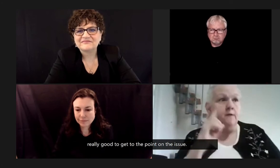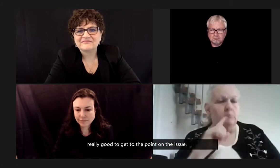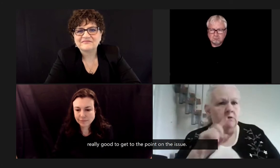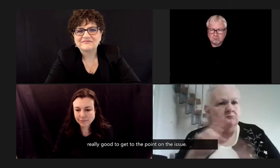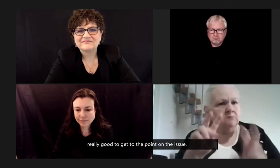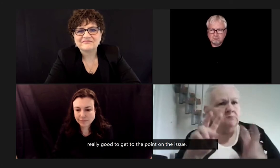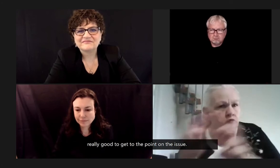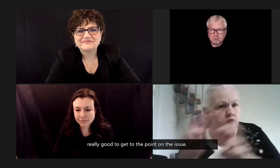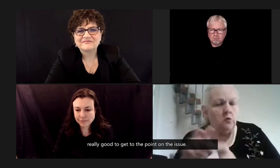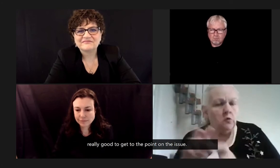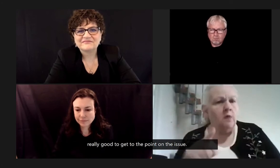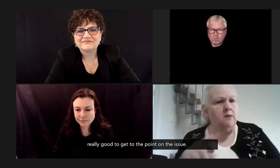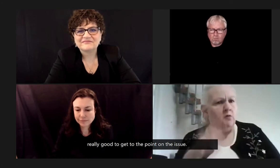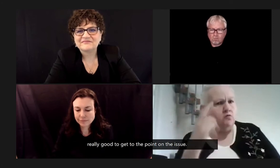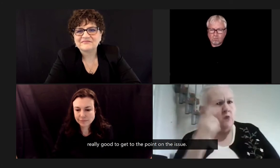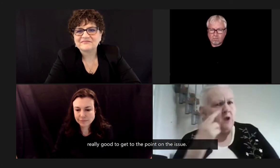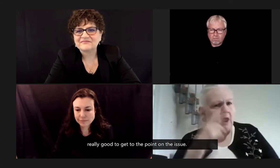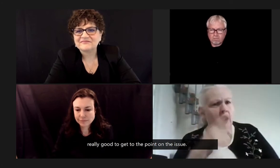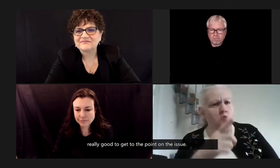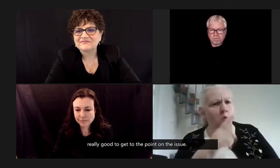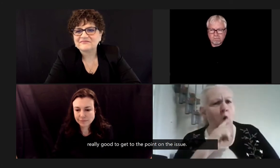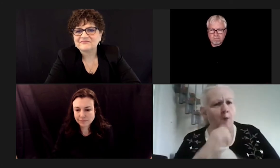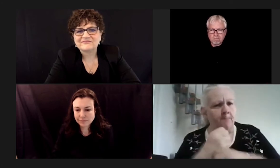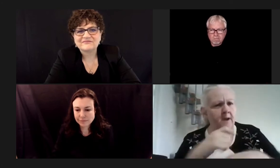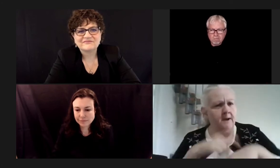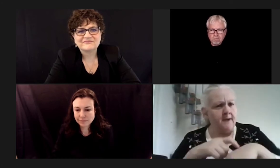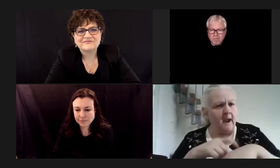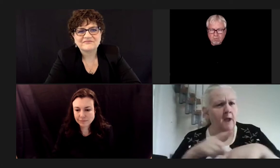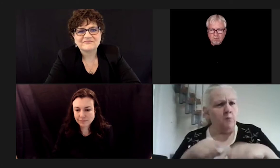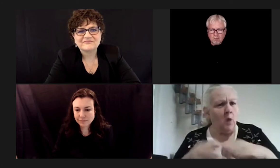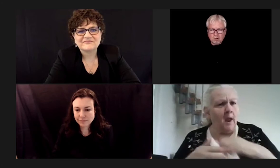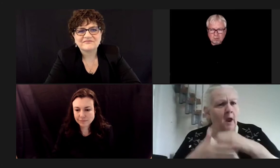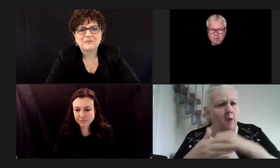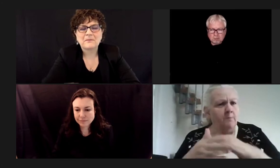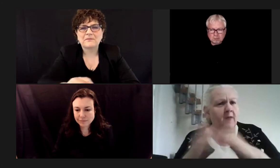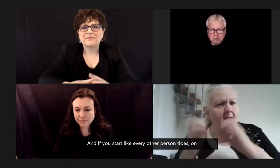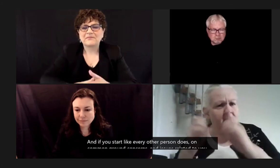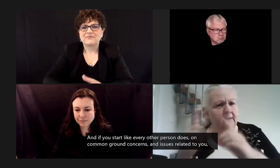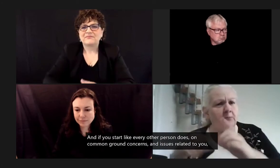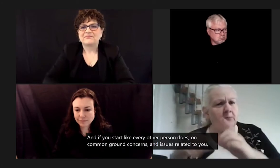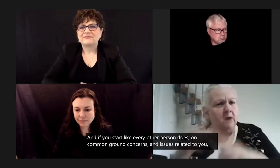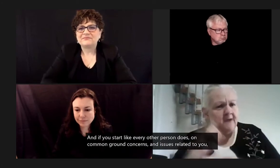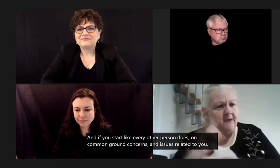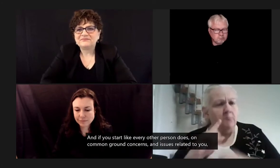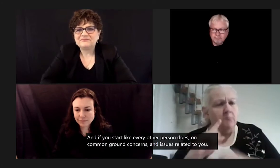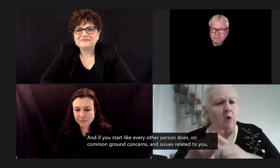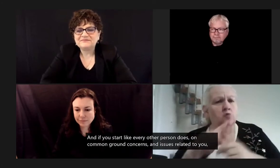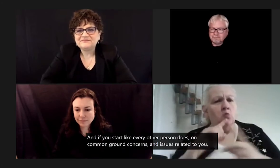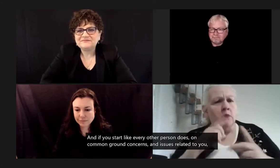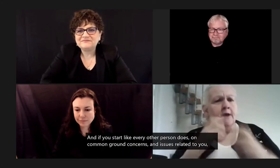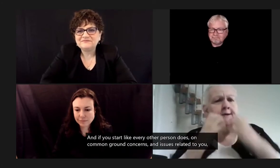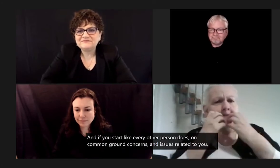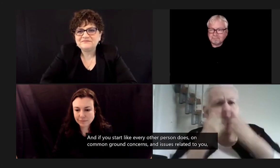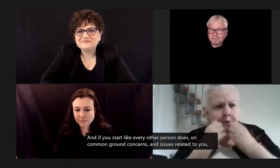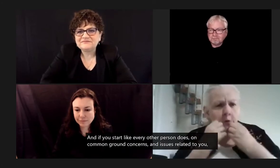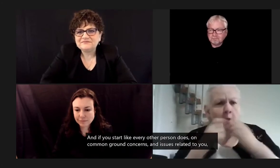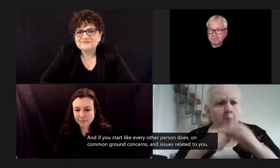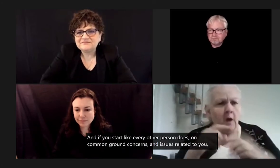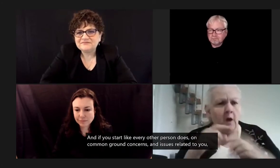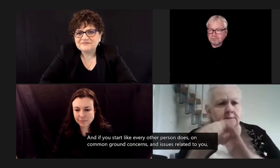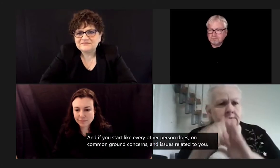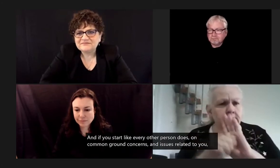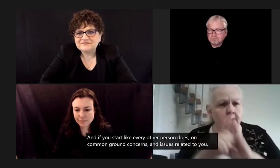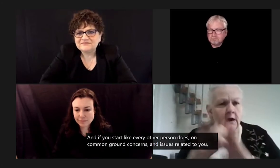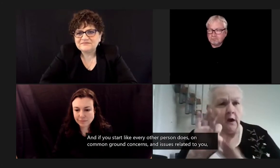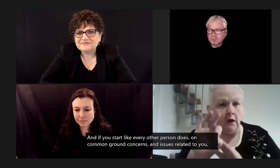and issues related to you and the deaf community that you live in, and the fact that they make time for you to